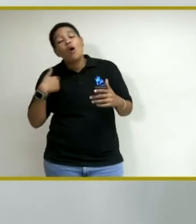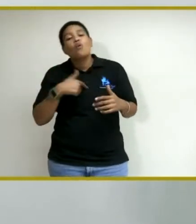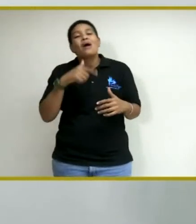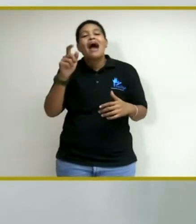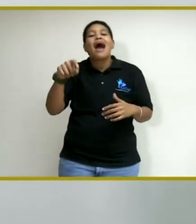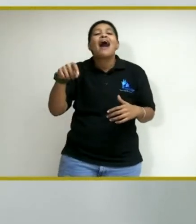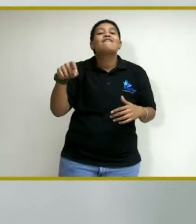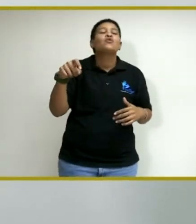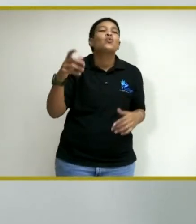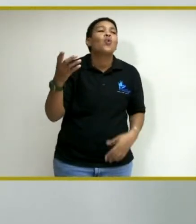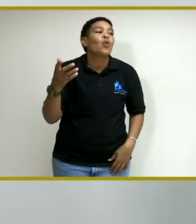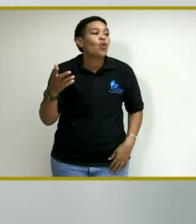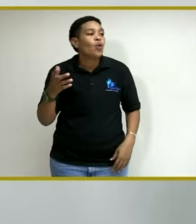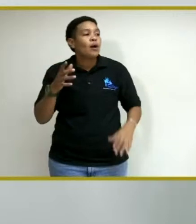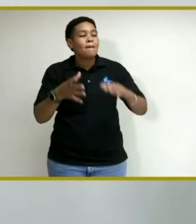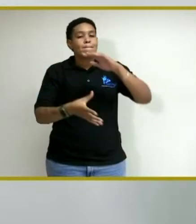to